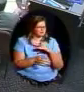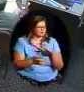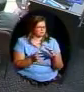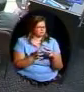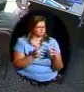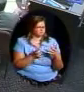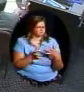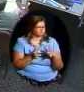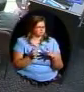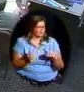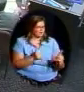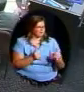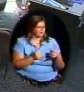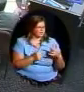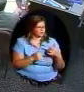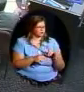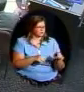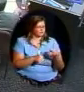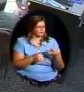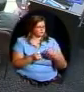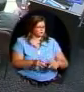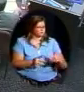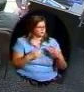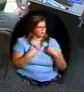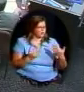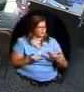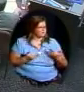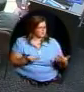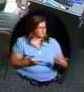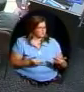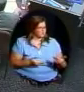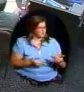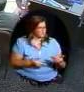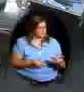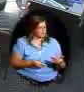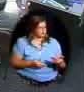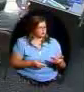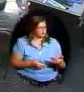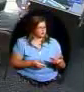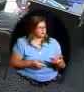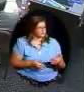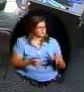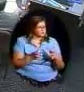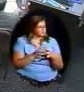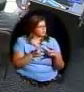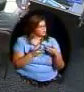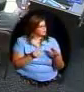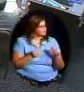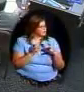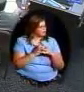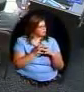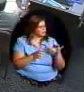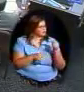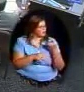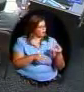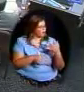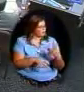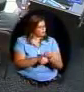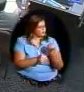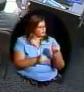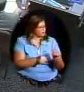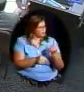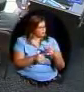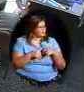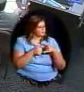this was the first chance we had to get them here. East softball program is the only one in the state to ever win the state title 4 years in a